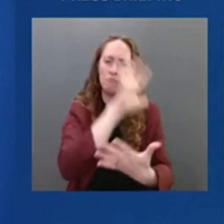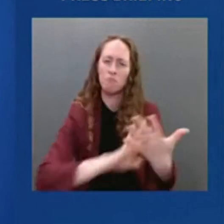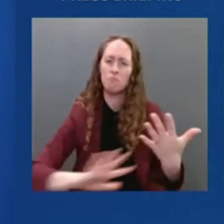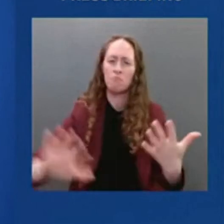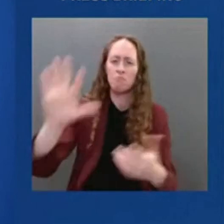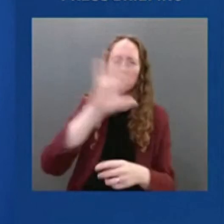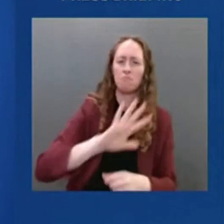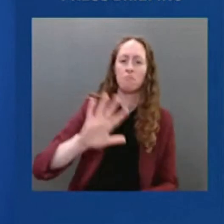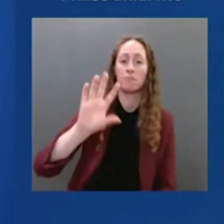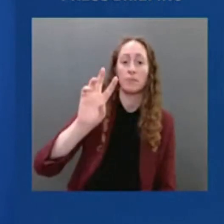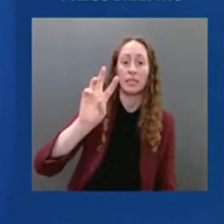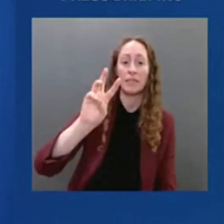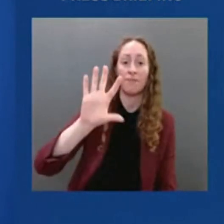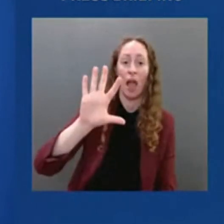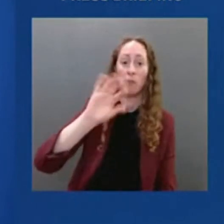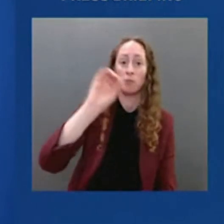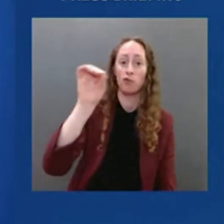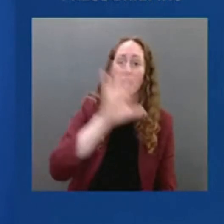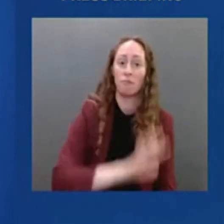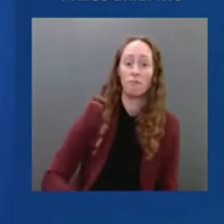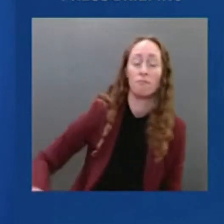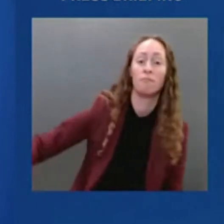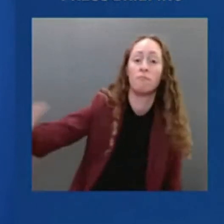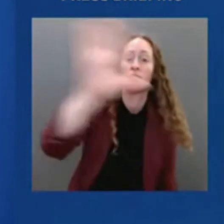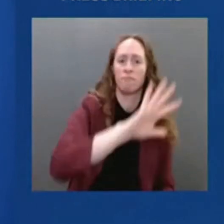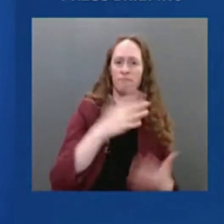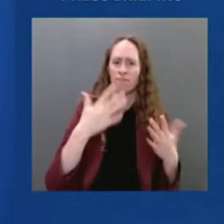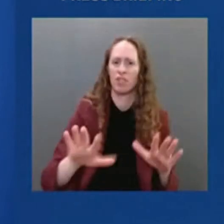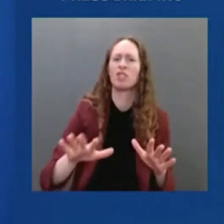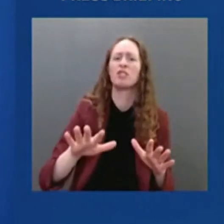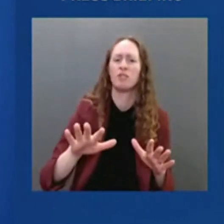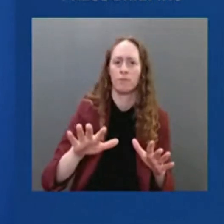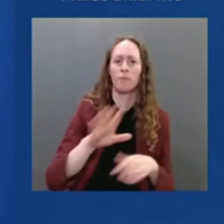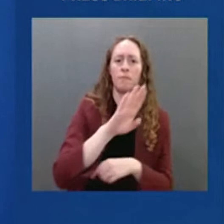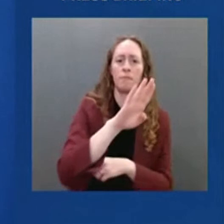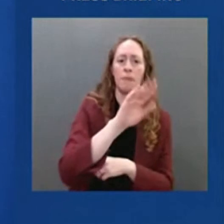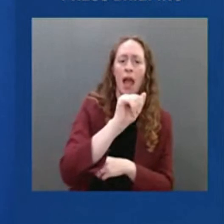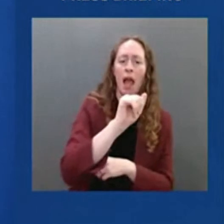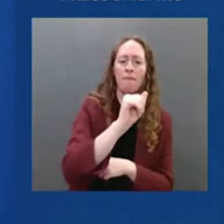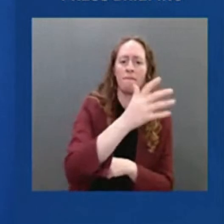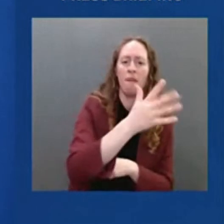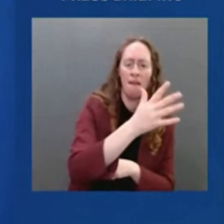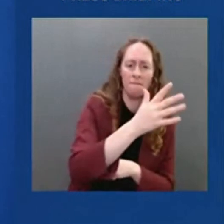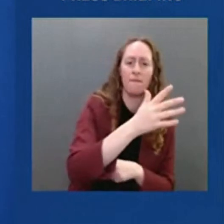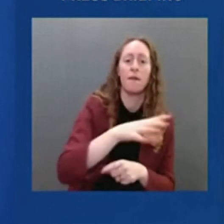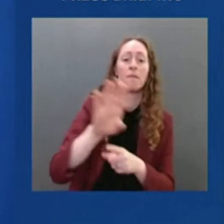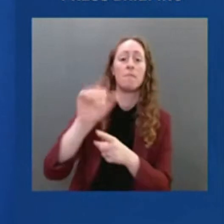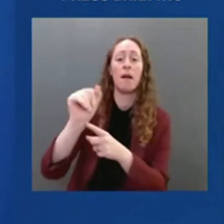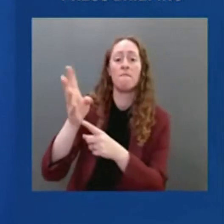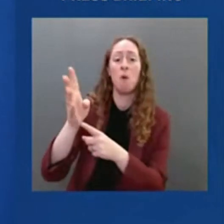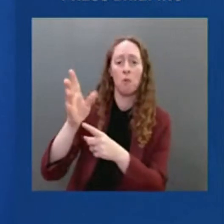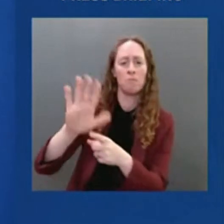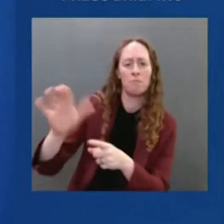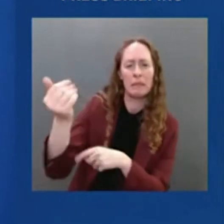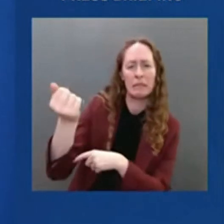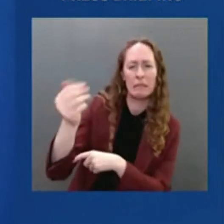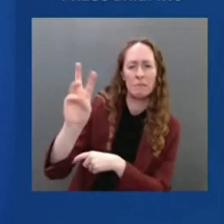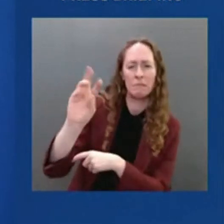represent 16%. Omicron sublineage BA.2.121 is predicted to